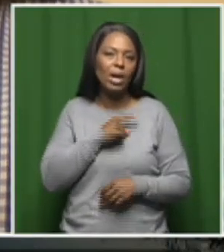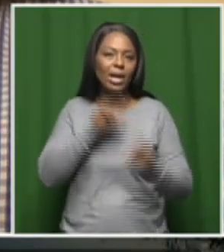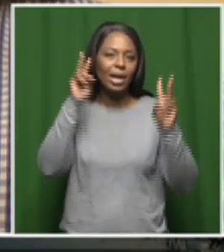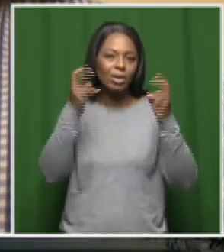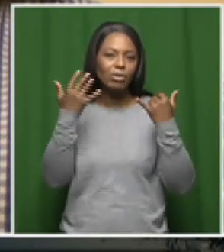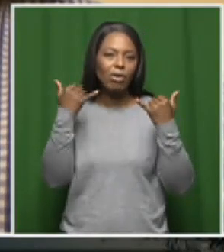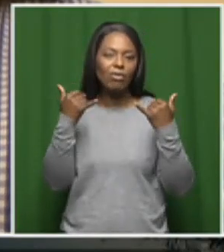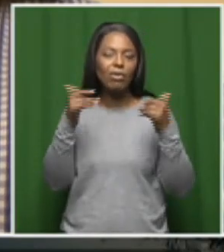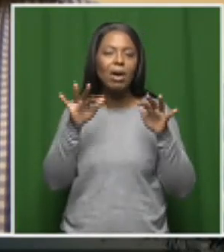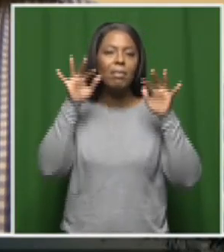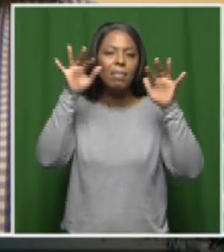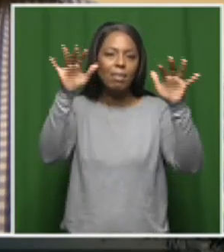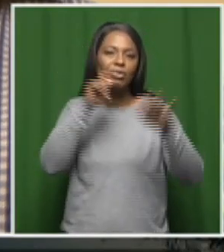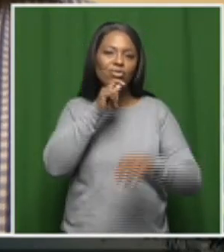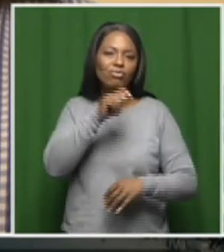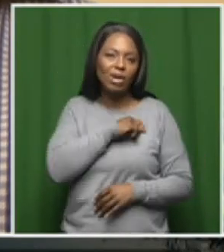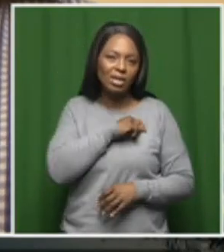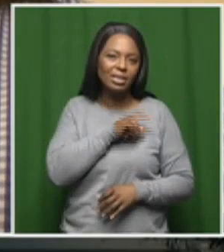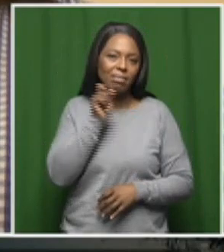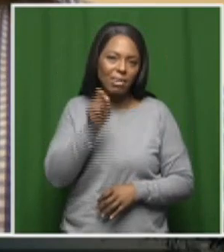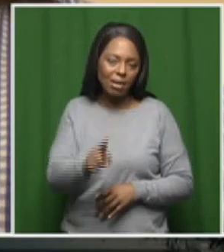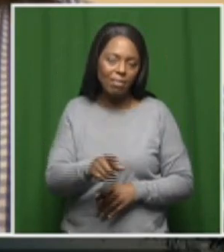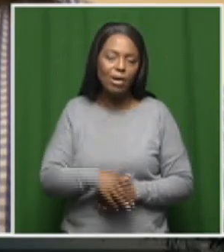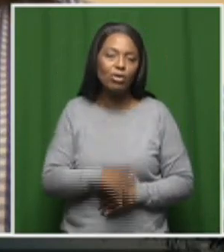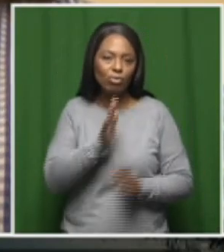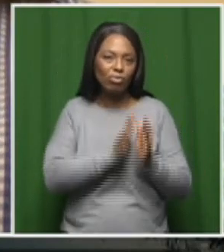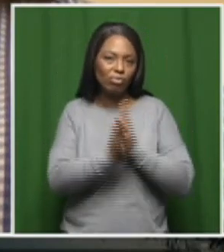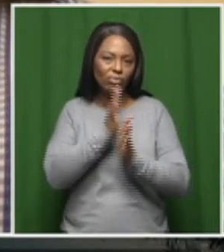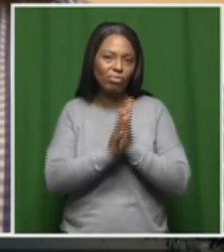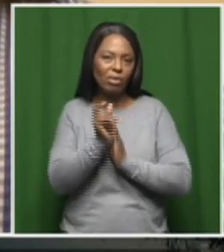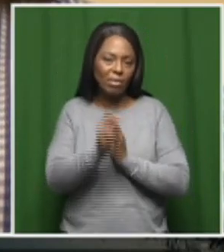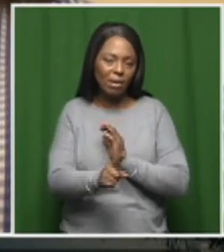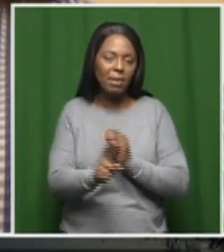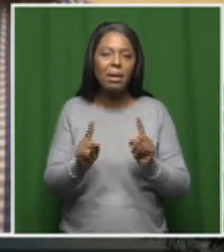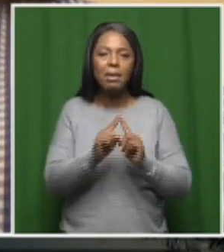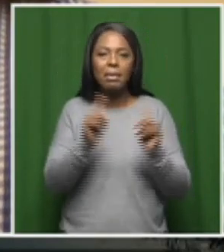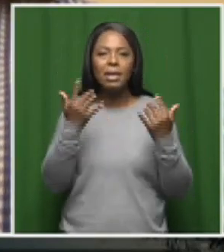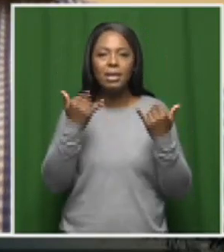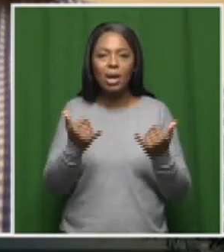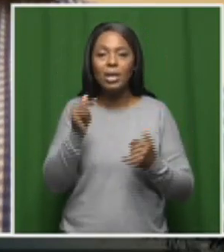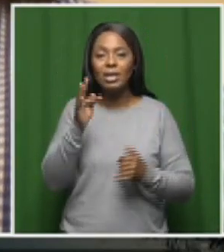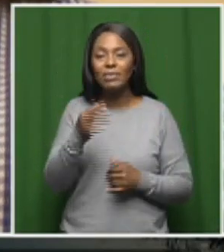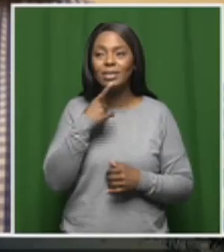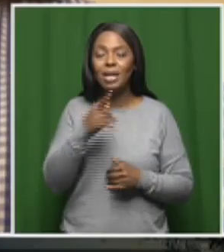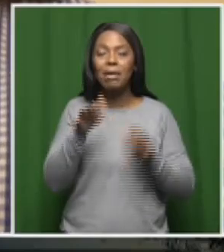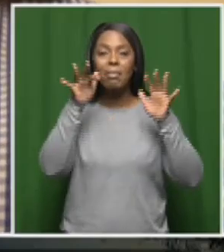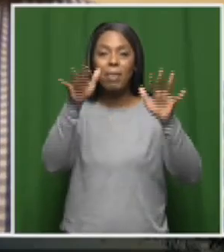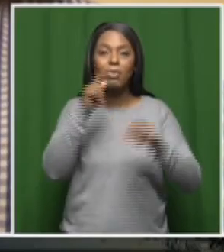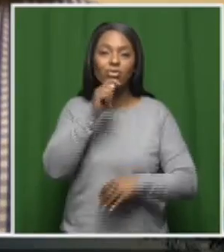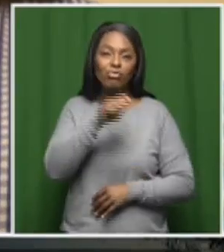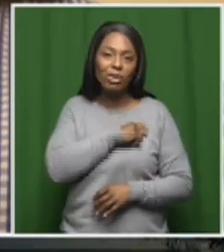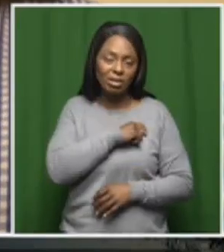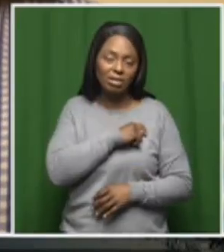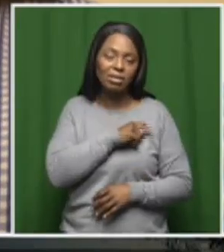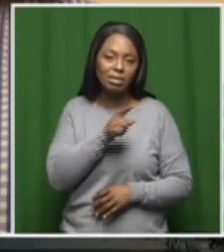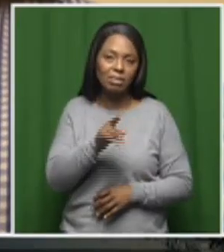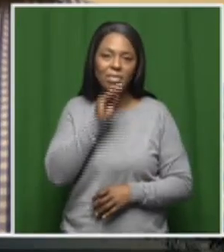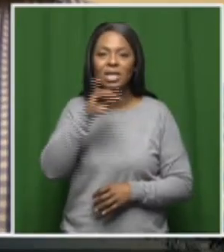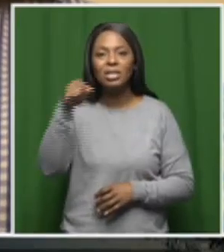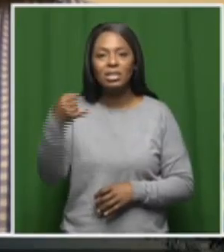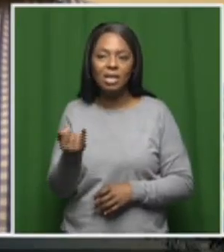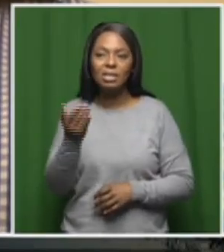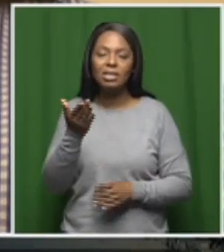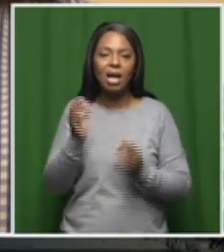public trust, and that's a big thing. You mentioned that right in the beginning. But when we talk about public trust, it's not just about allowing access